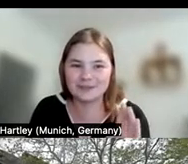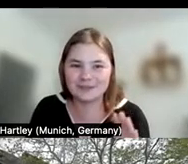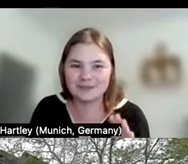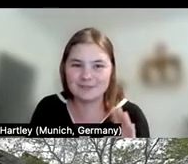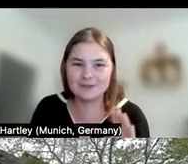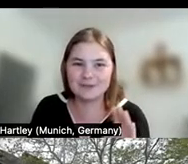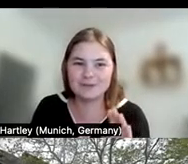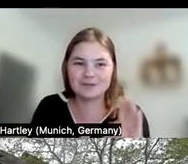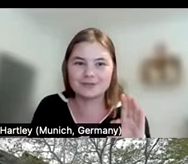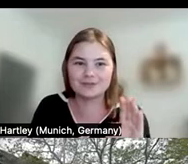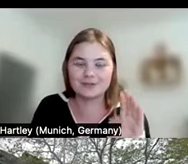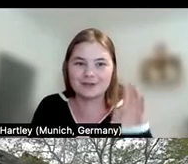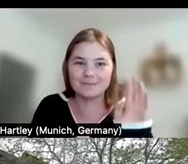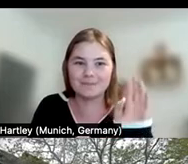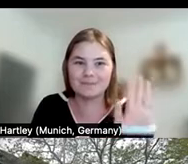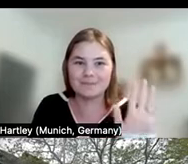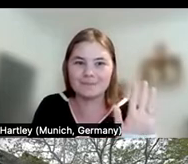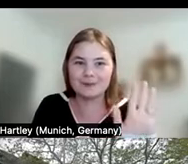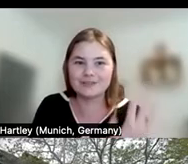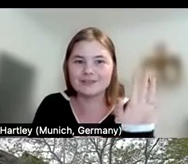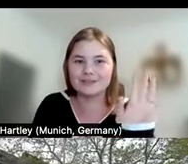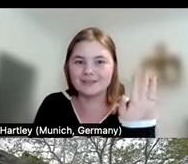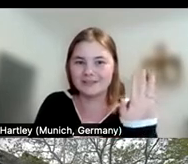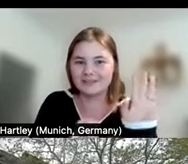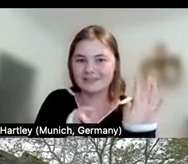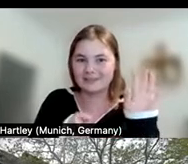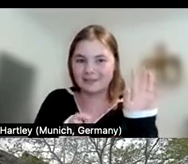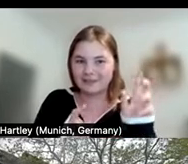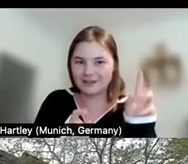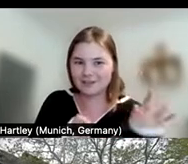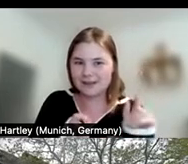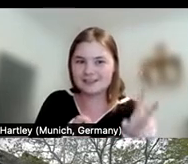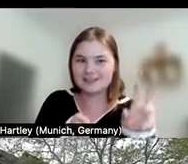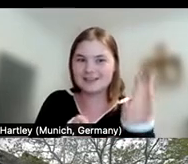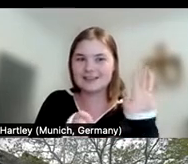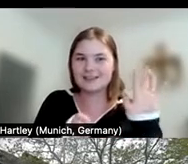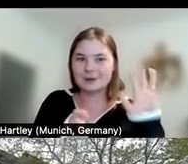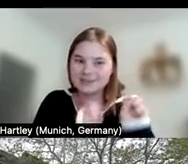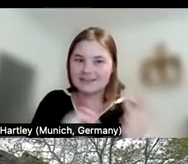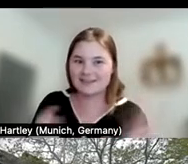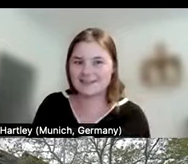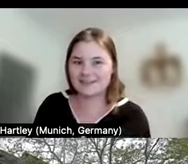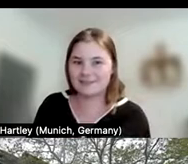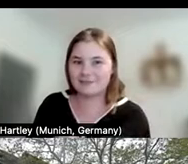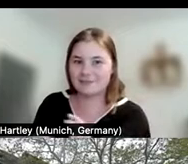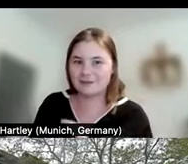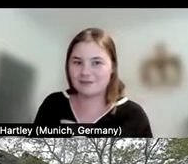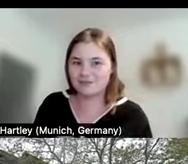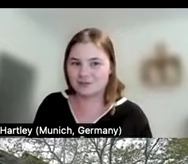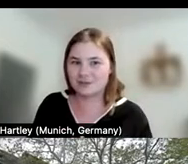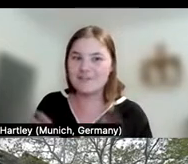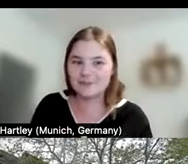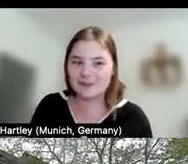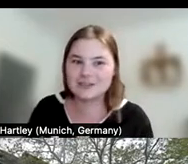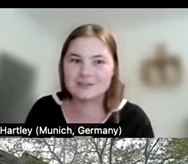about the example about birth that is finger spelled and then looks like a sign for